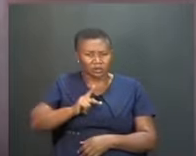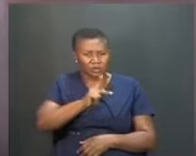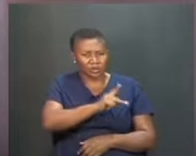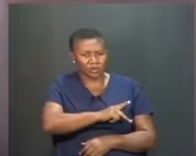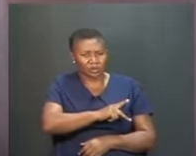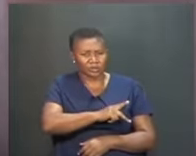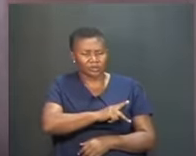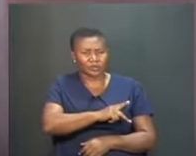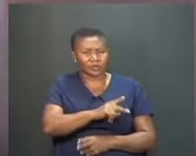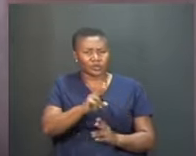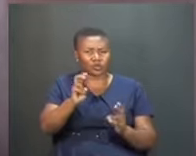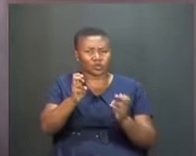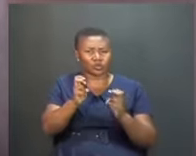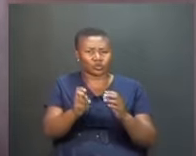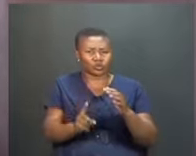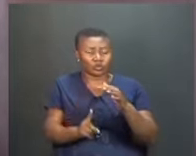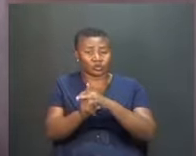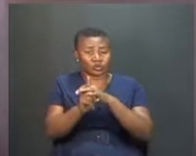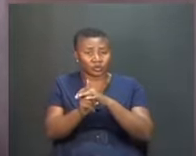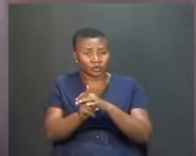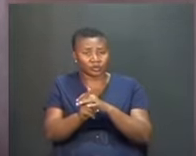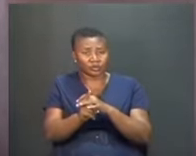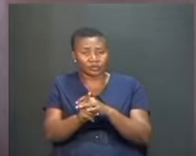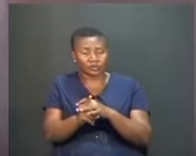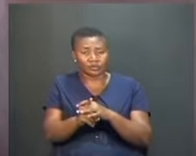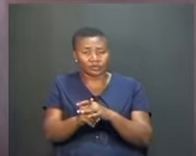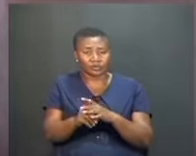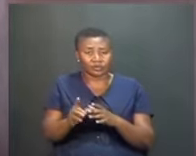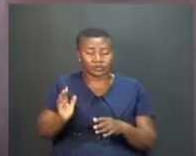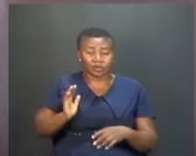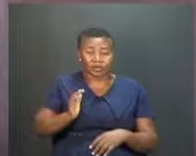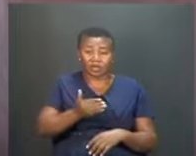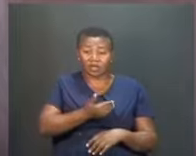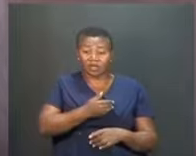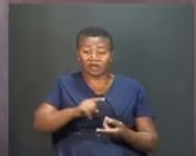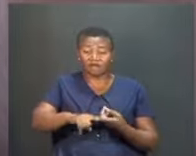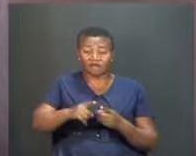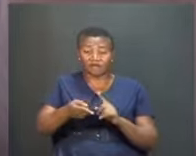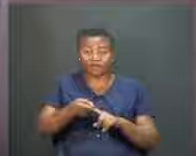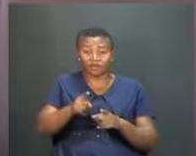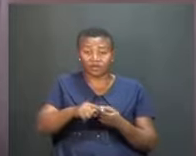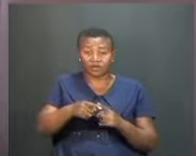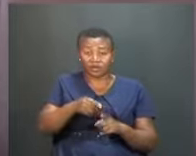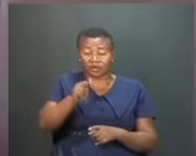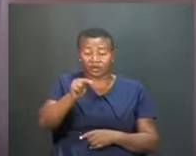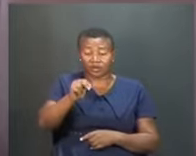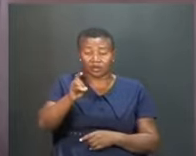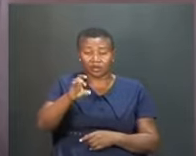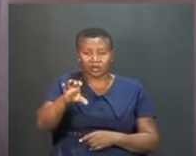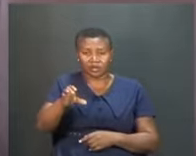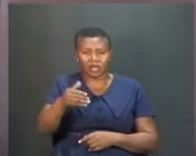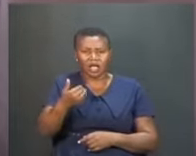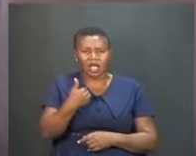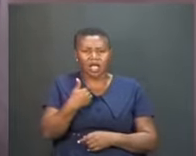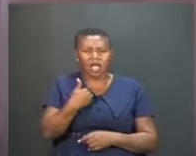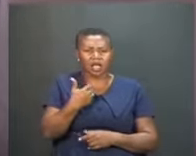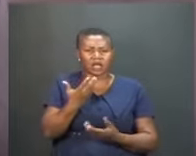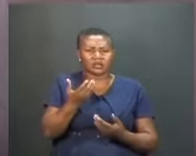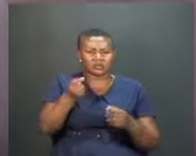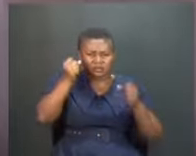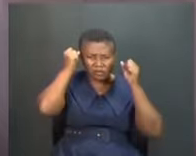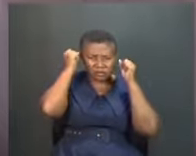up and our friends who are in government today had serious issues